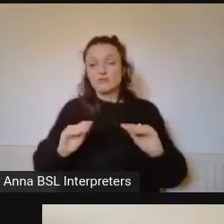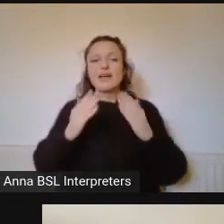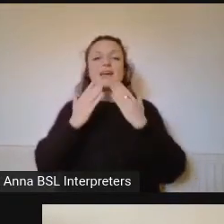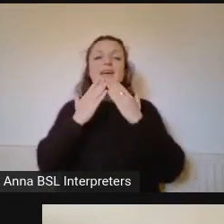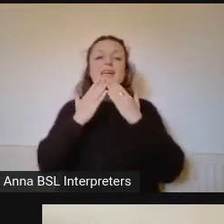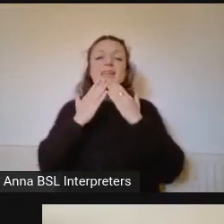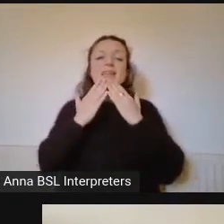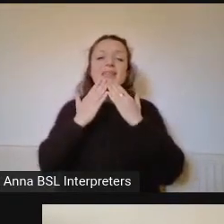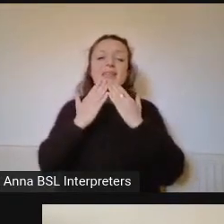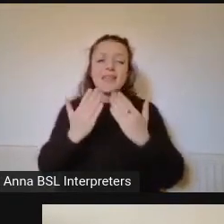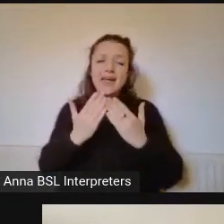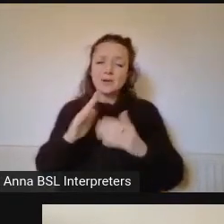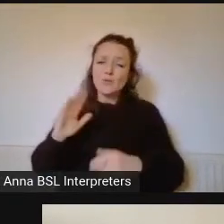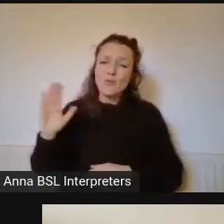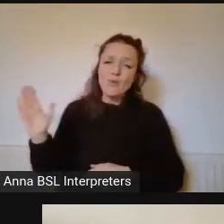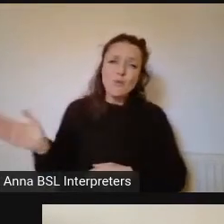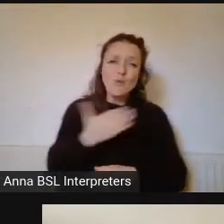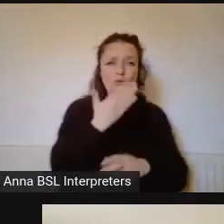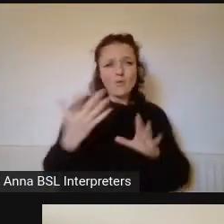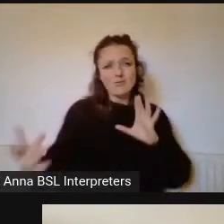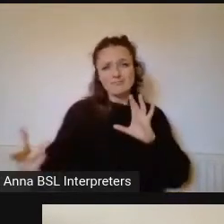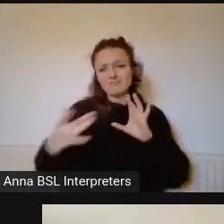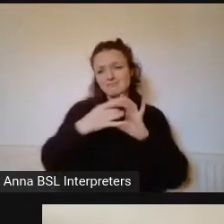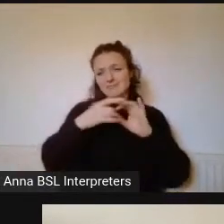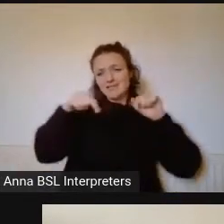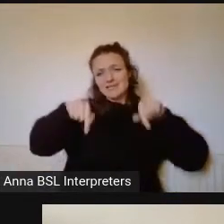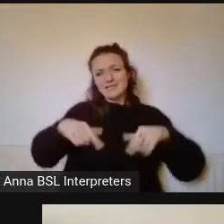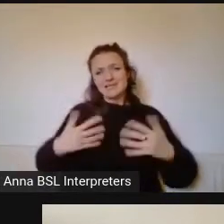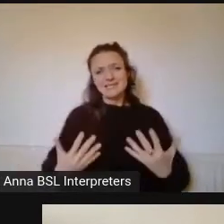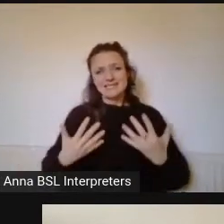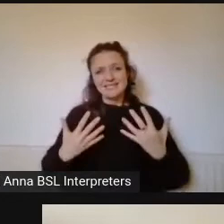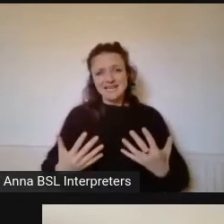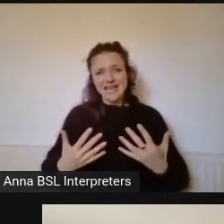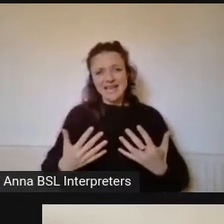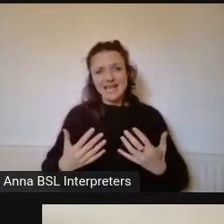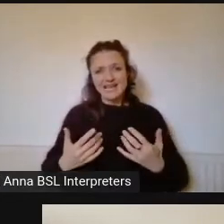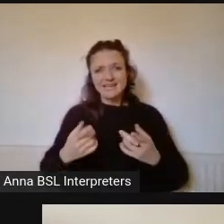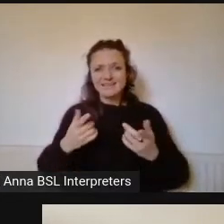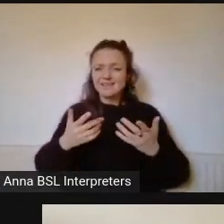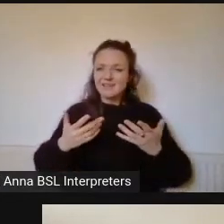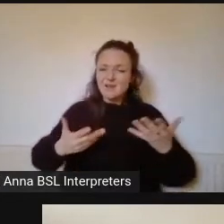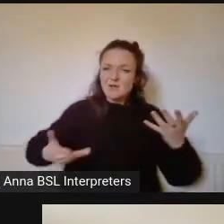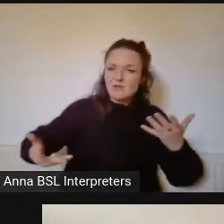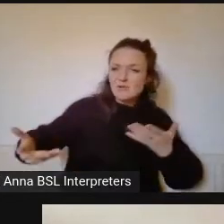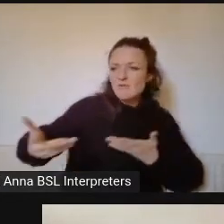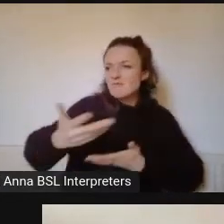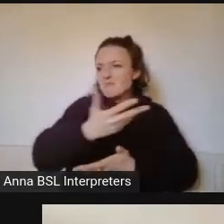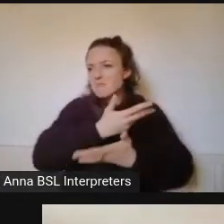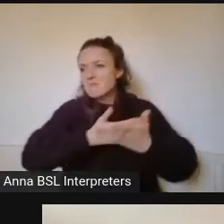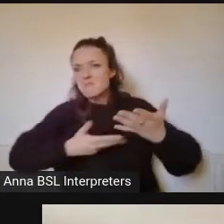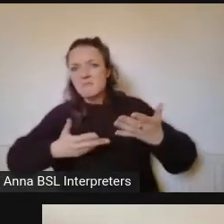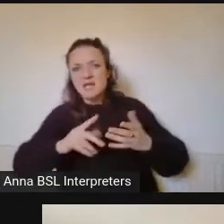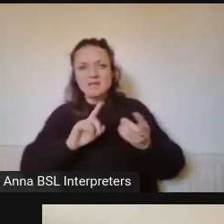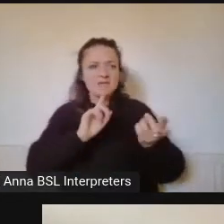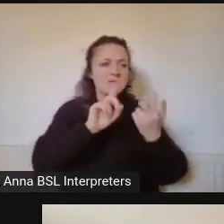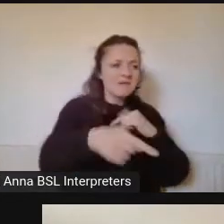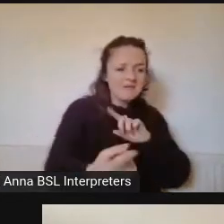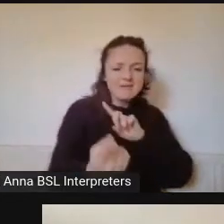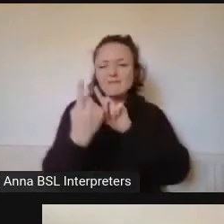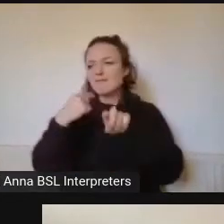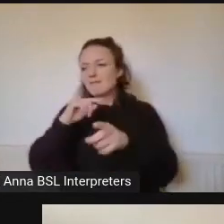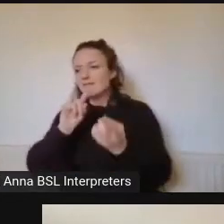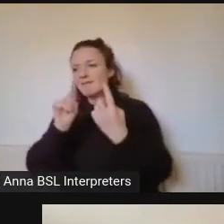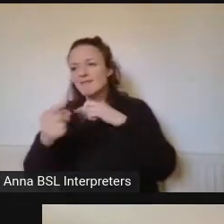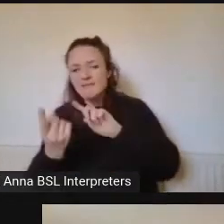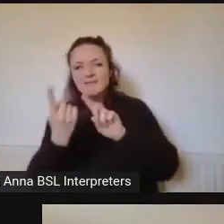for participating in this some kind of meandering conversation in a way which was intended to look at the